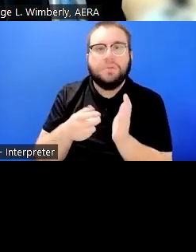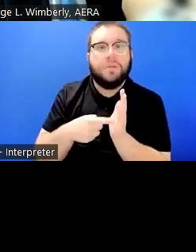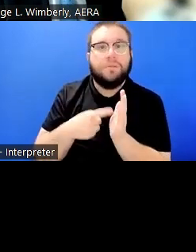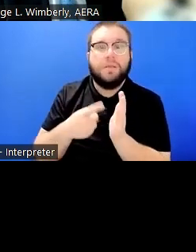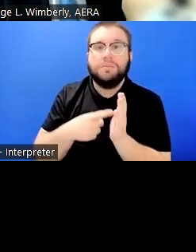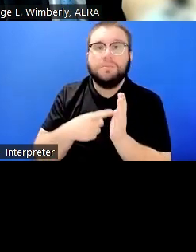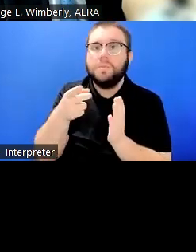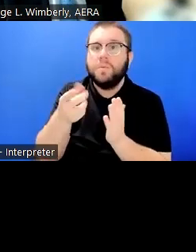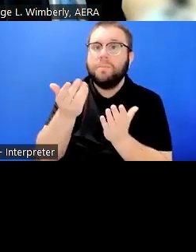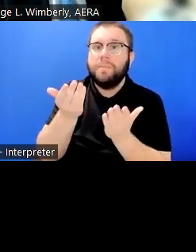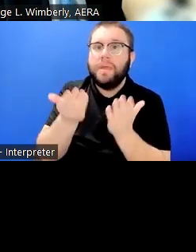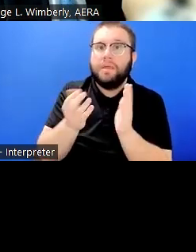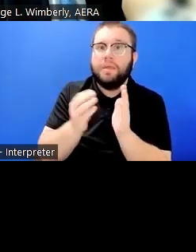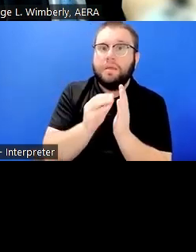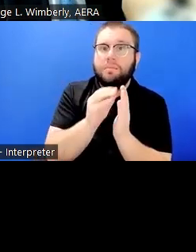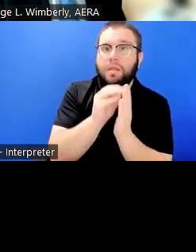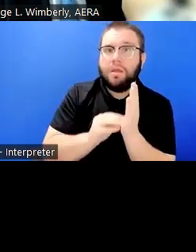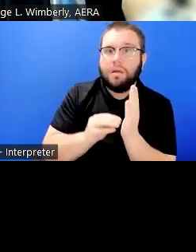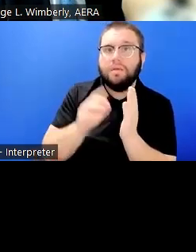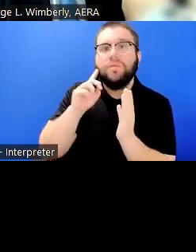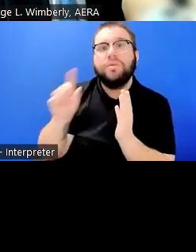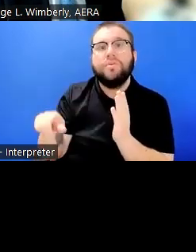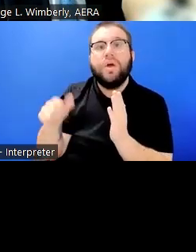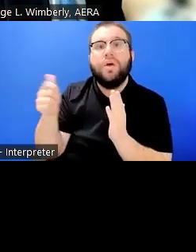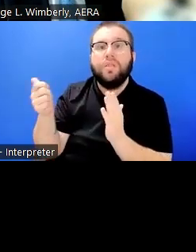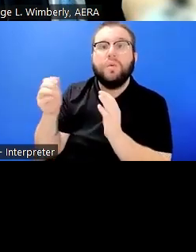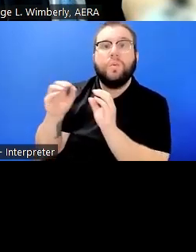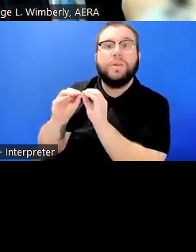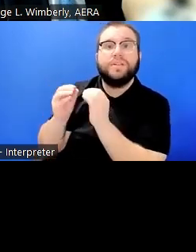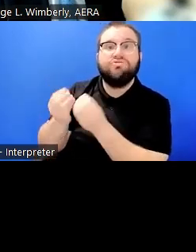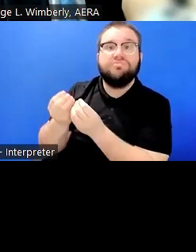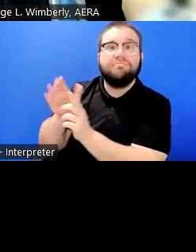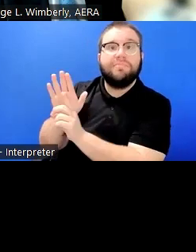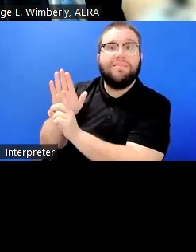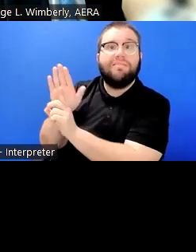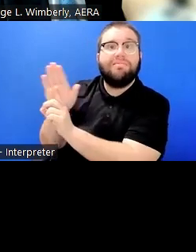another organization's fellowship, and they might ask different questions.